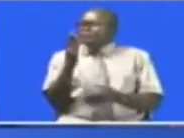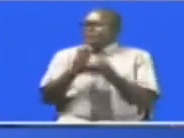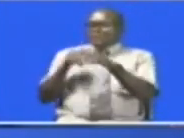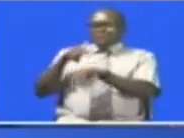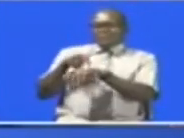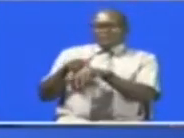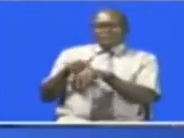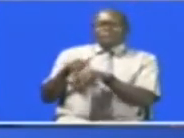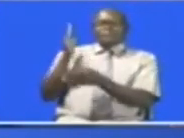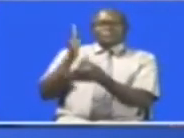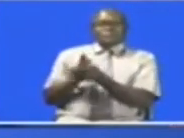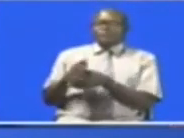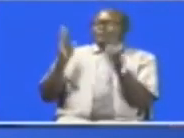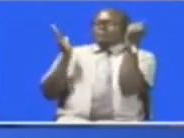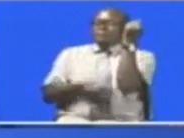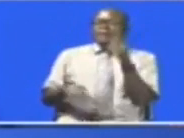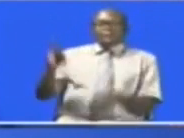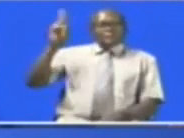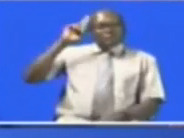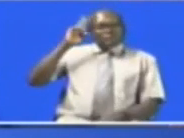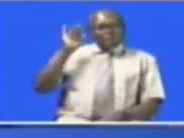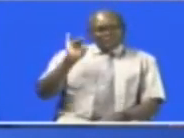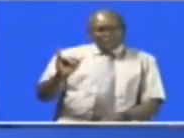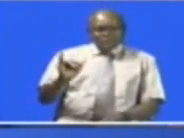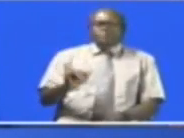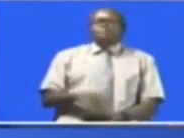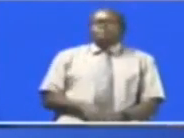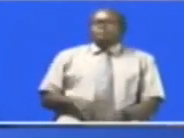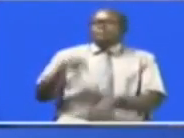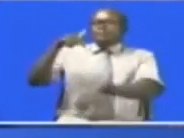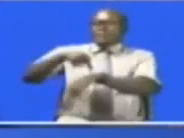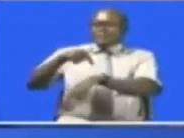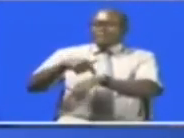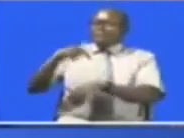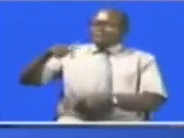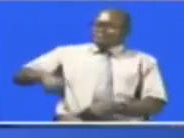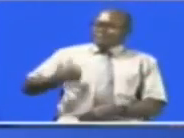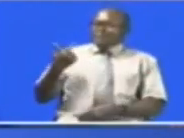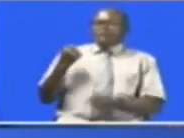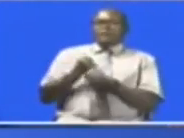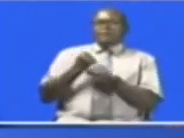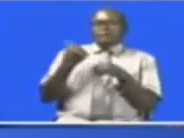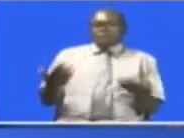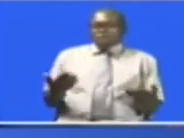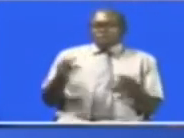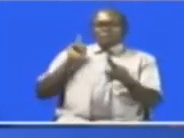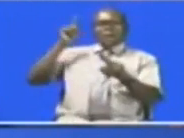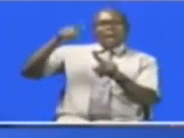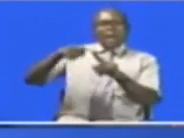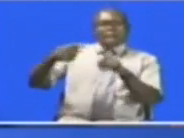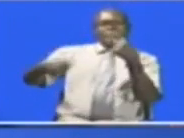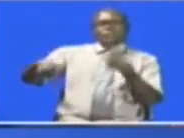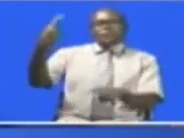1993? Sometimes it is very sad to remember. Yeah. Because that was also the moment that I was looking